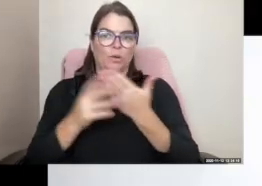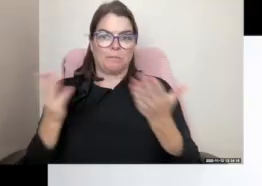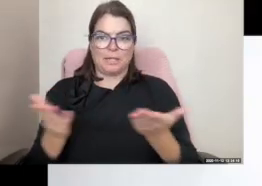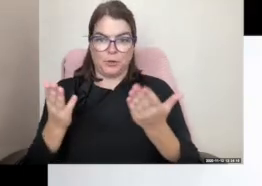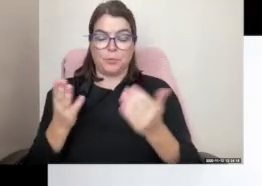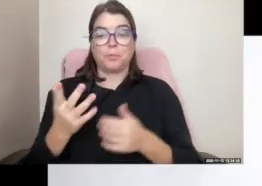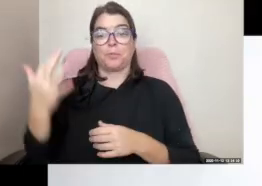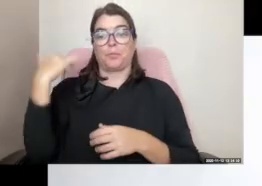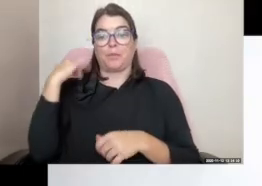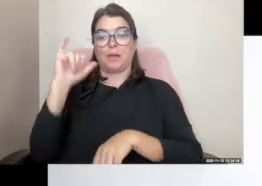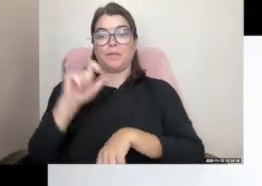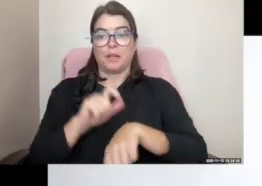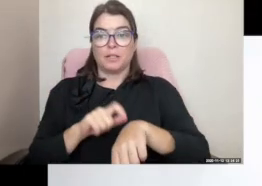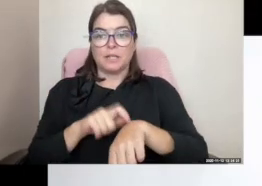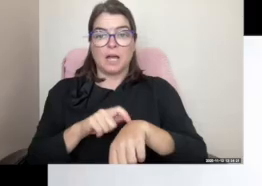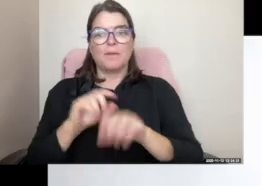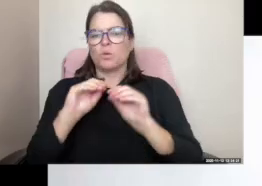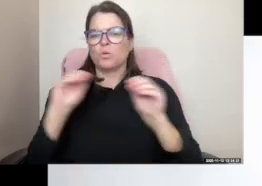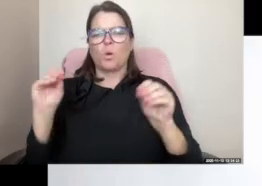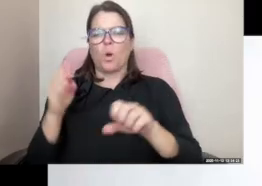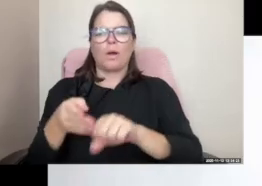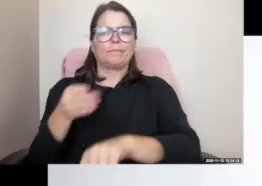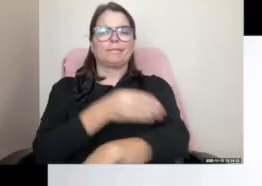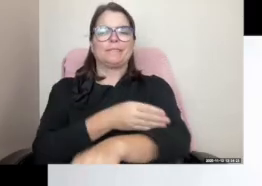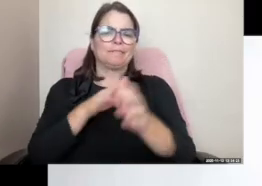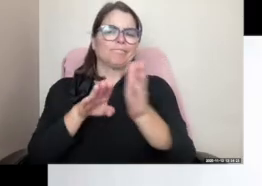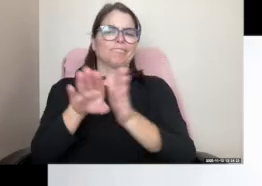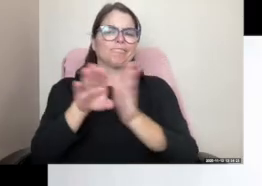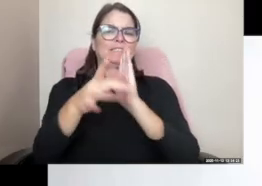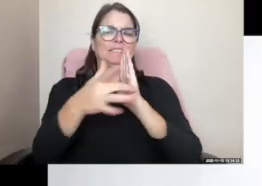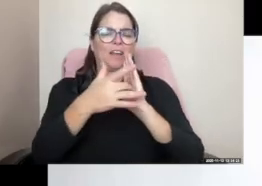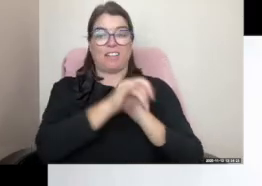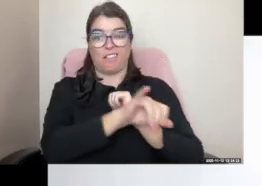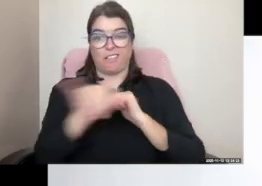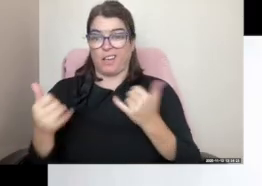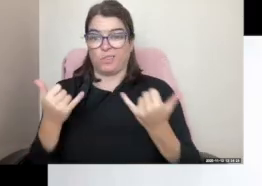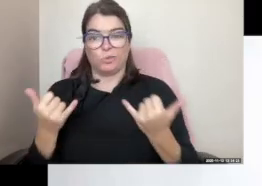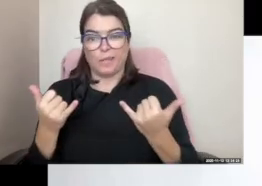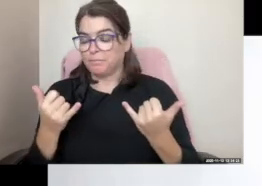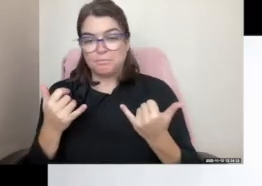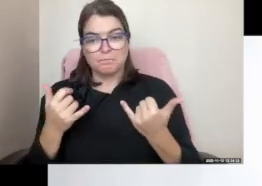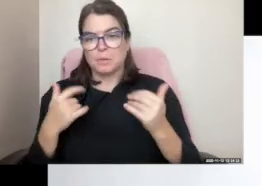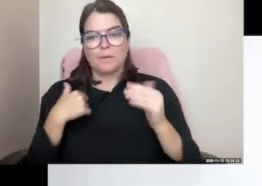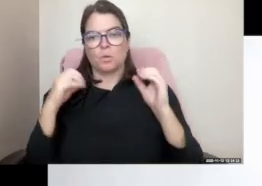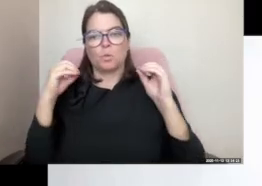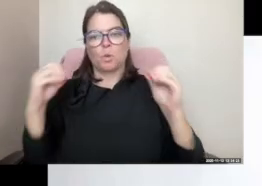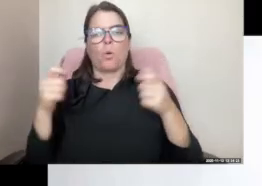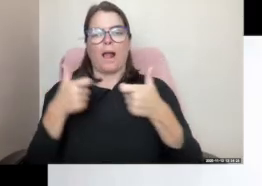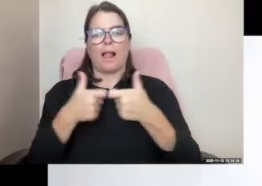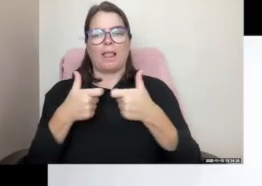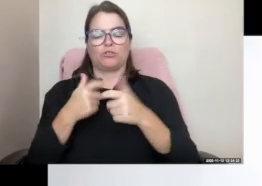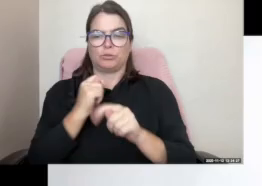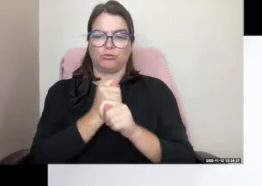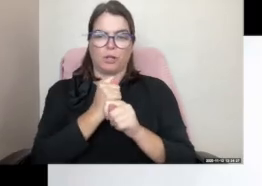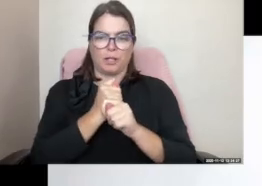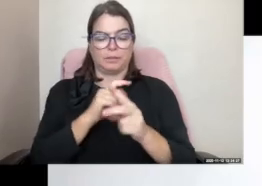We've come a long way since Carl Moyer started the concept of incentive programs here. Back in those days,